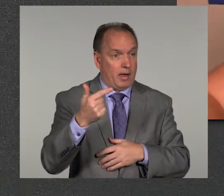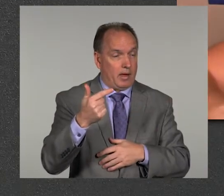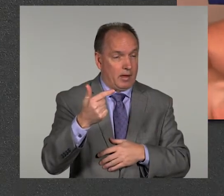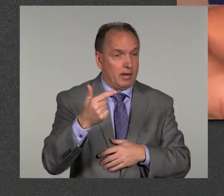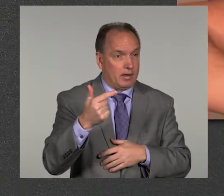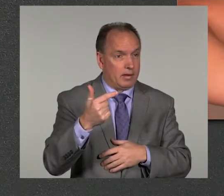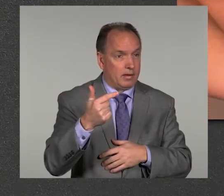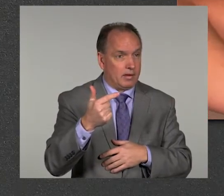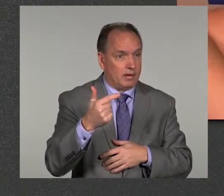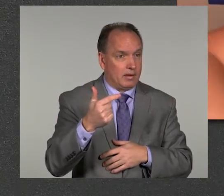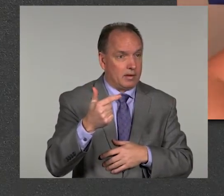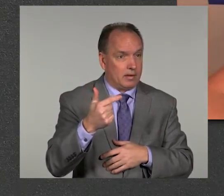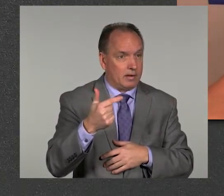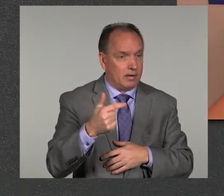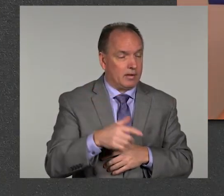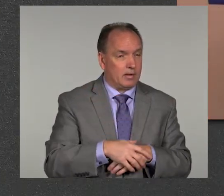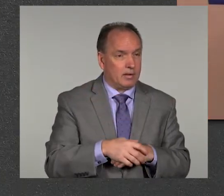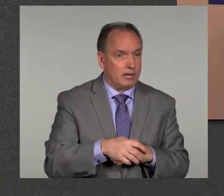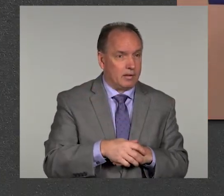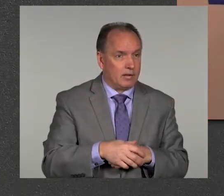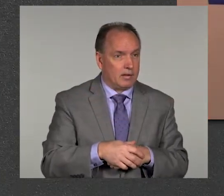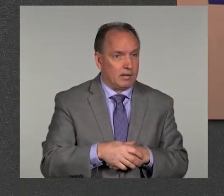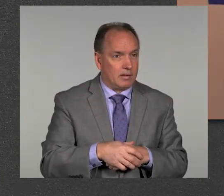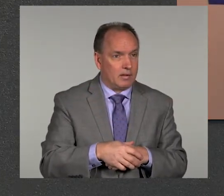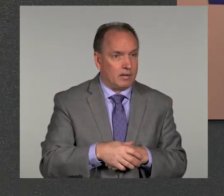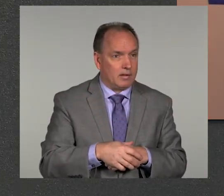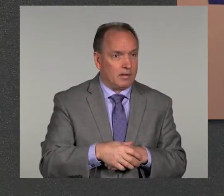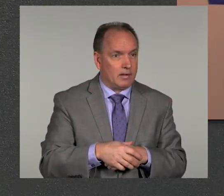my Eastern Cottontail rabbit,